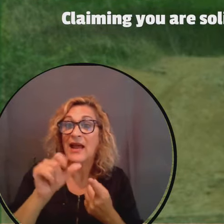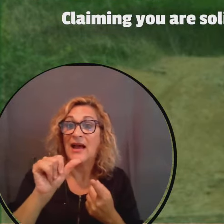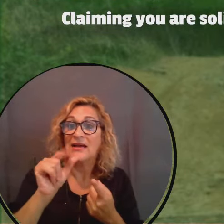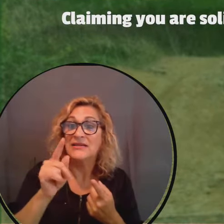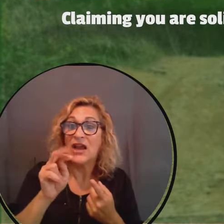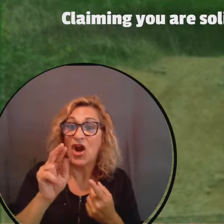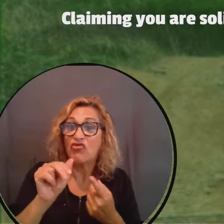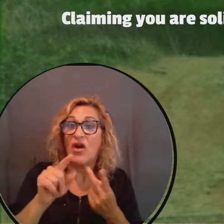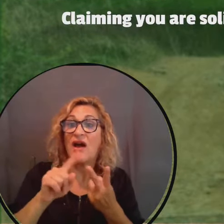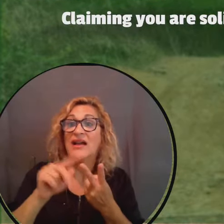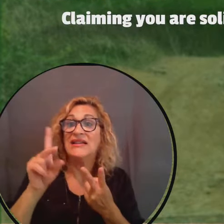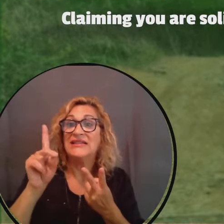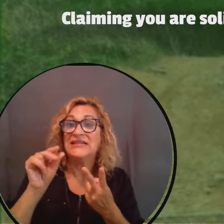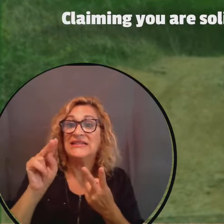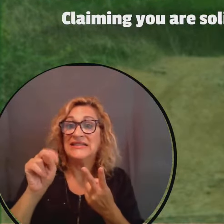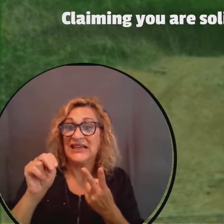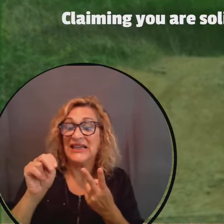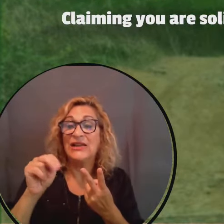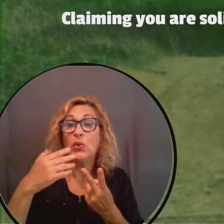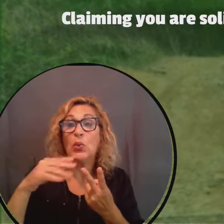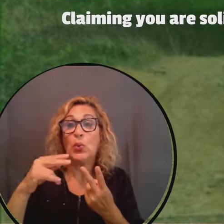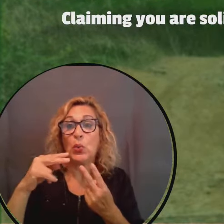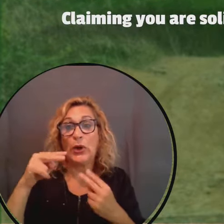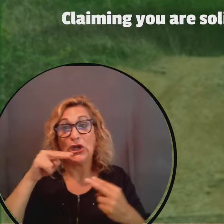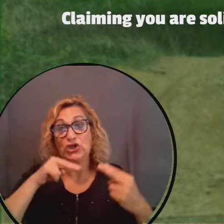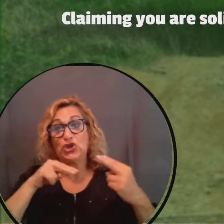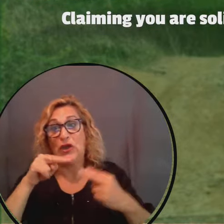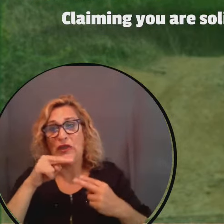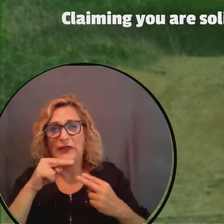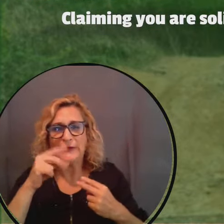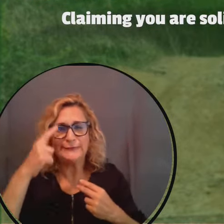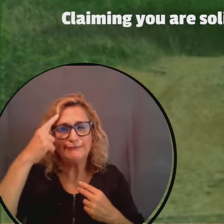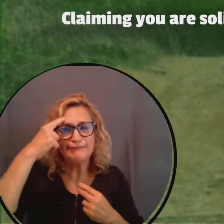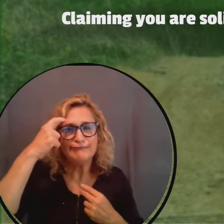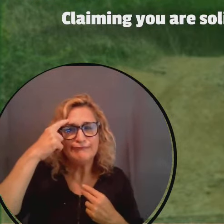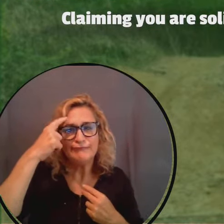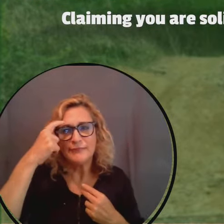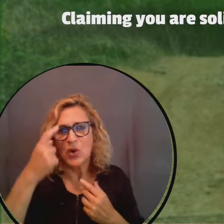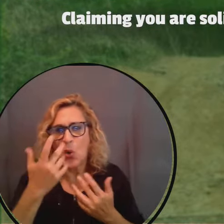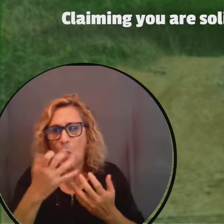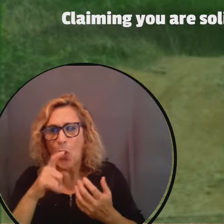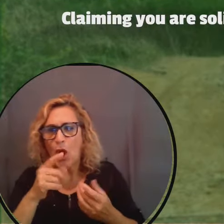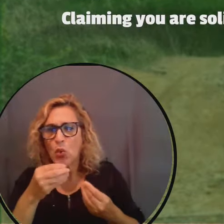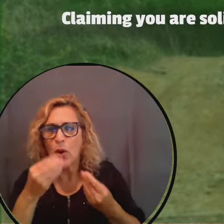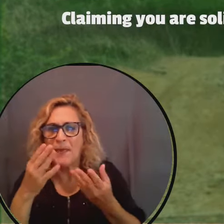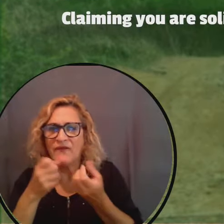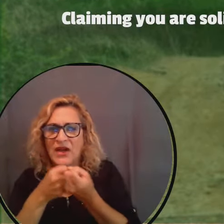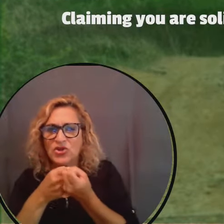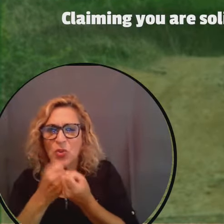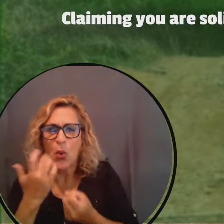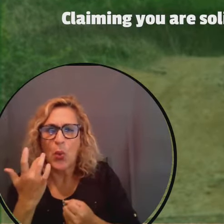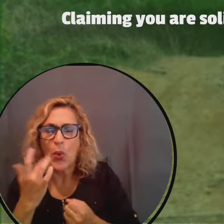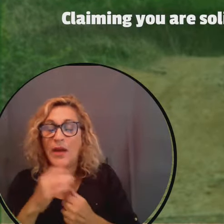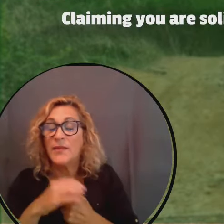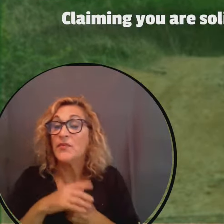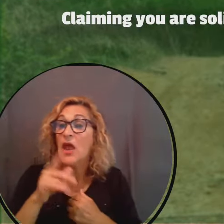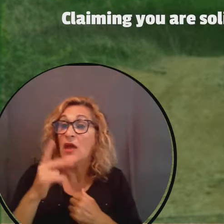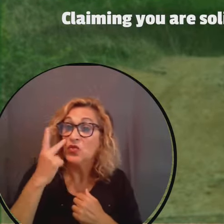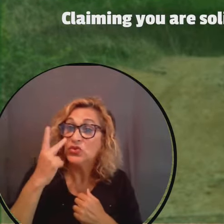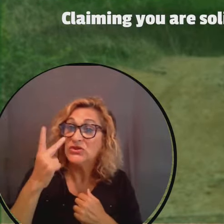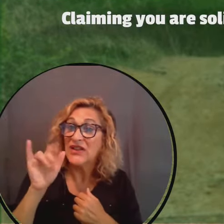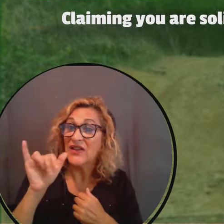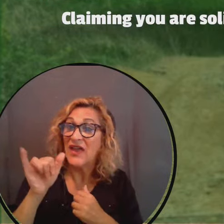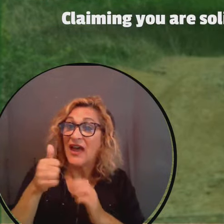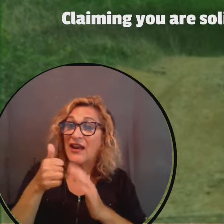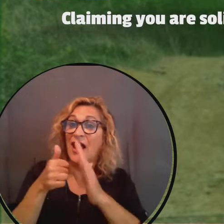sort of suspicious of each other, suspicious of wanting to provide aid. But if you look at the statute, and again, not to say that these statutes are